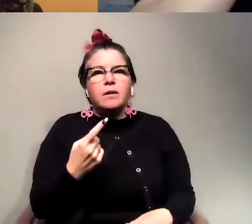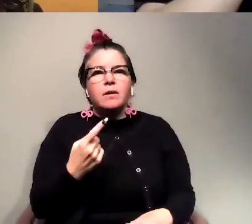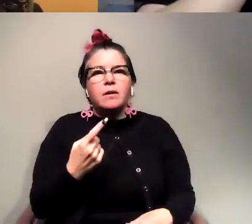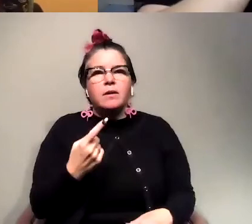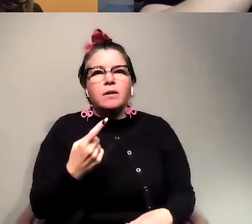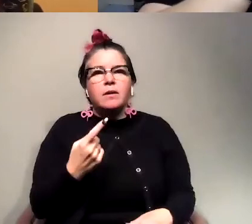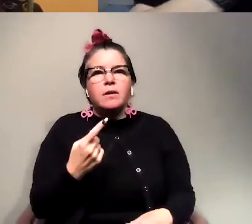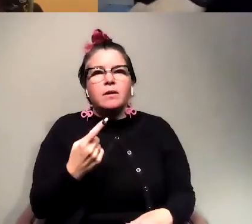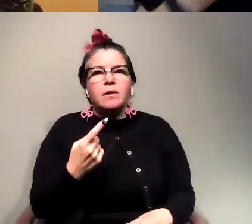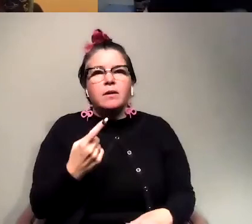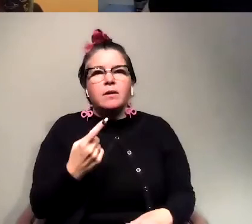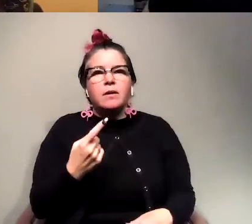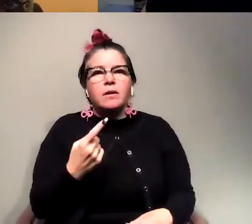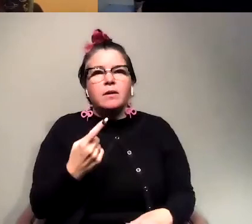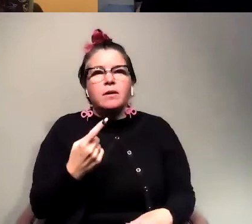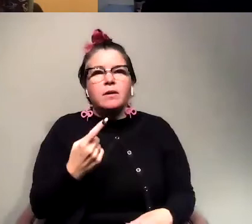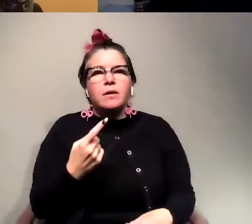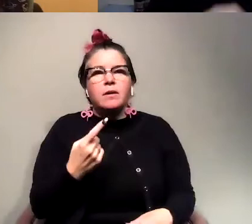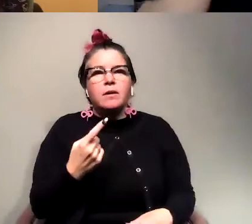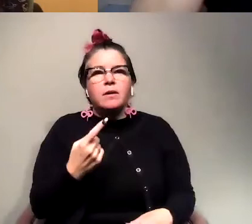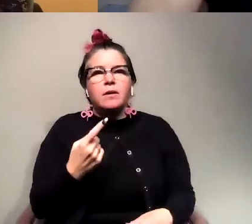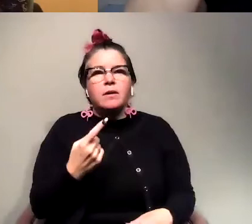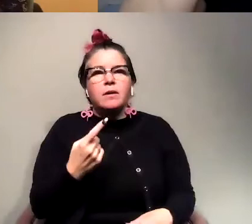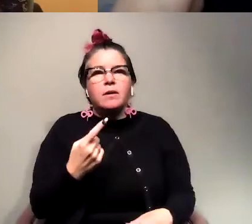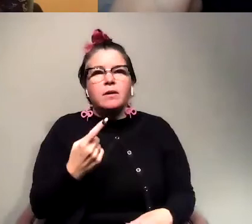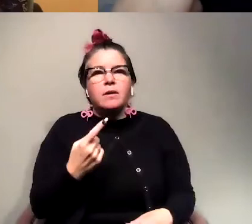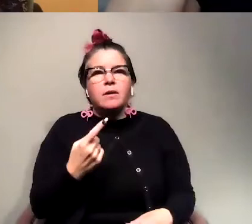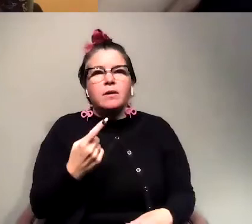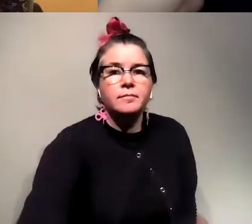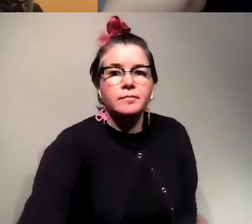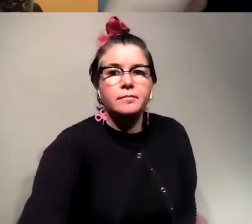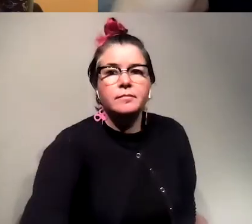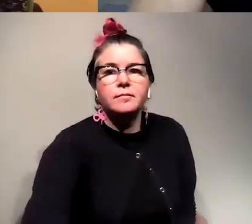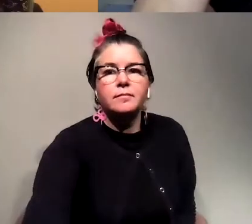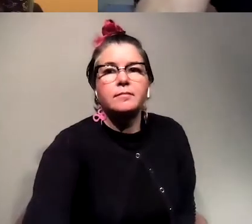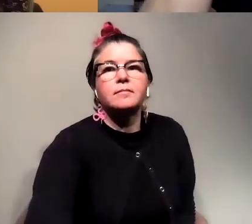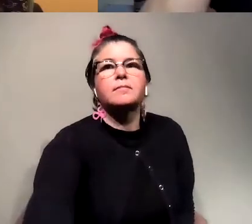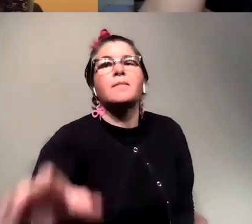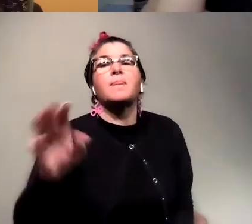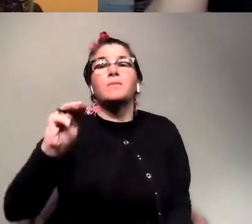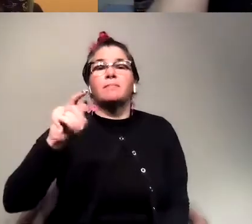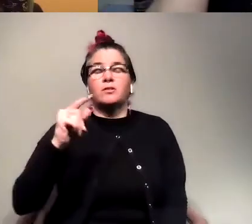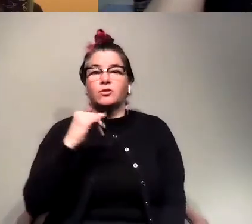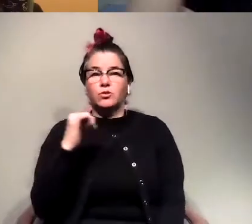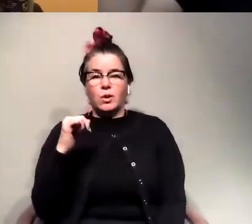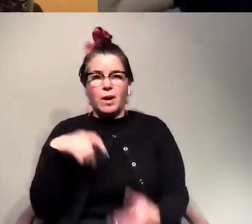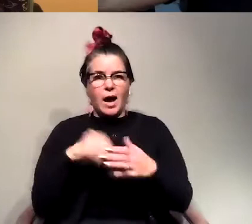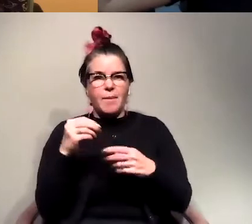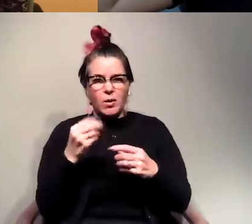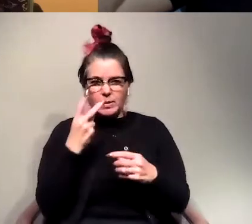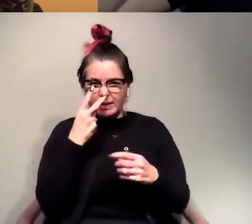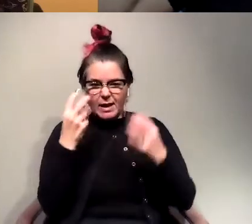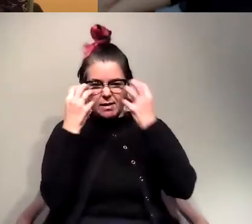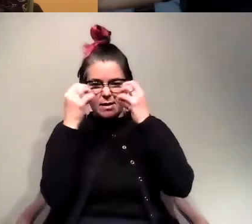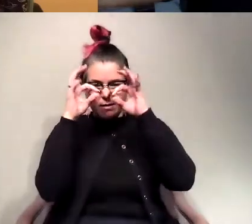that are like this big. And then I'll just look into them, and sometimes the manta shrimp will like come out, and yeah, these like eyes that are